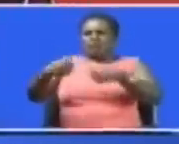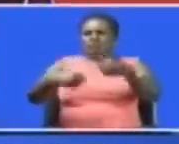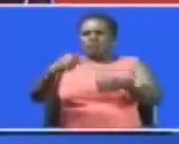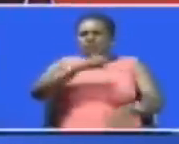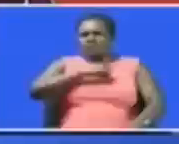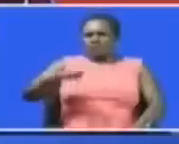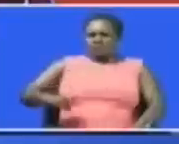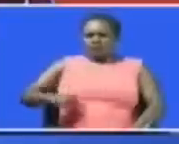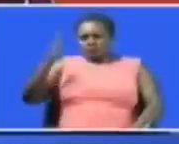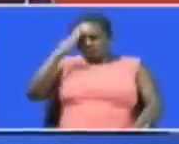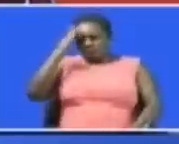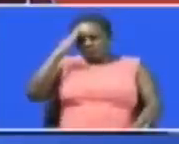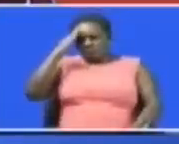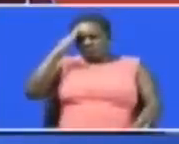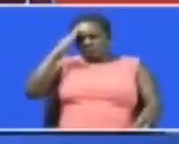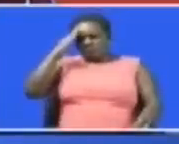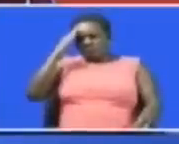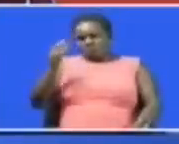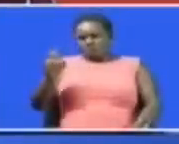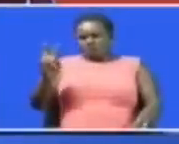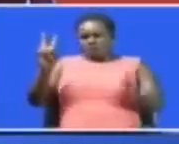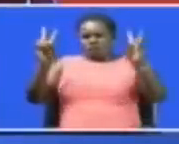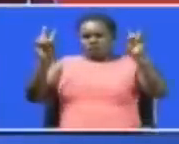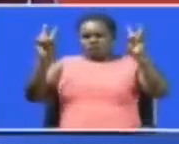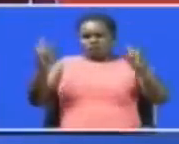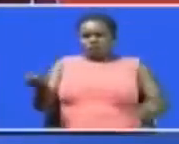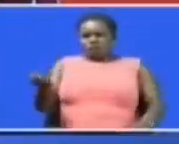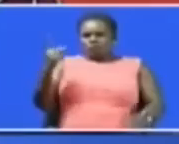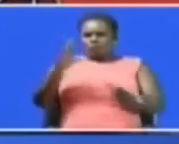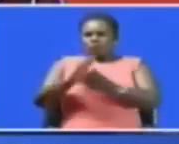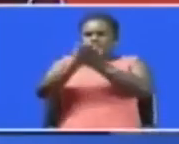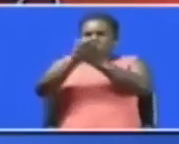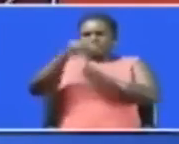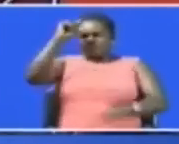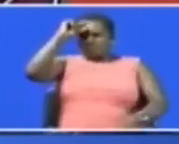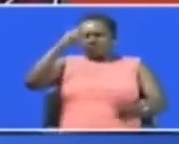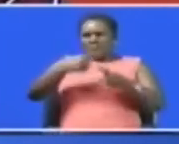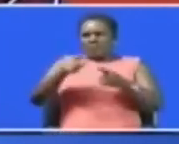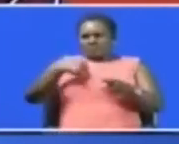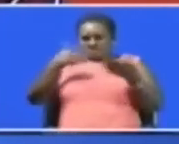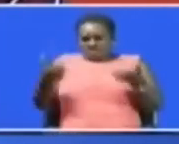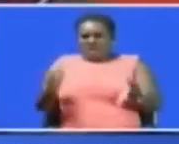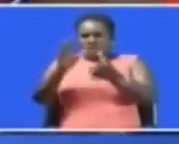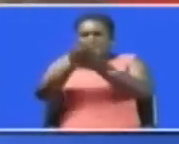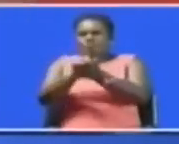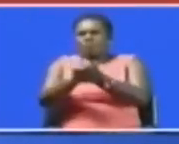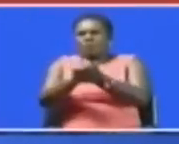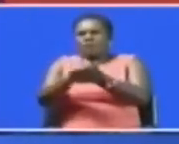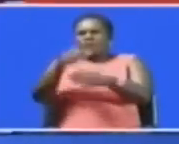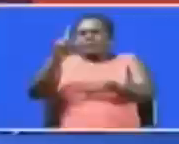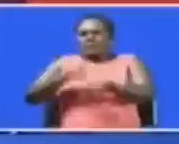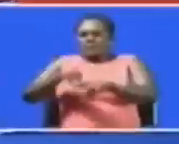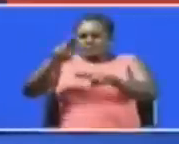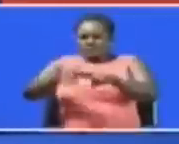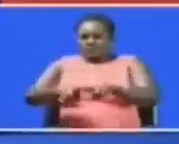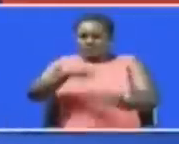processes that Senator Orengo knows in that house that raised the critical issues about Jubilee administration, yet I am sitting in the Jubilee administration. Even